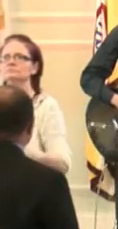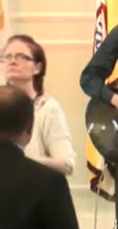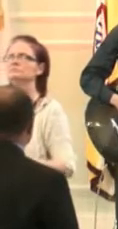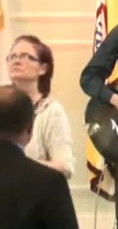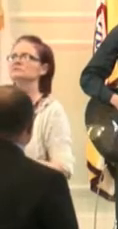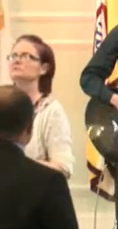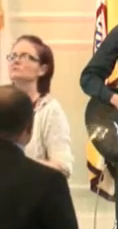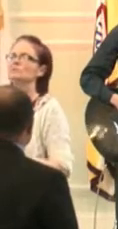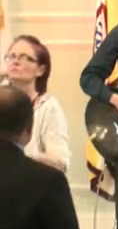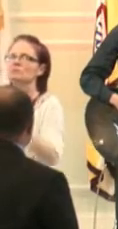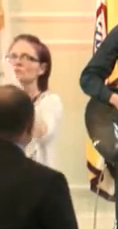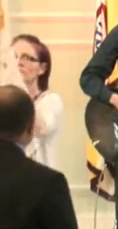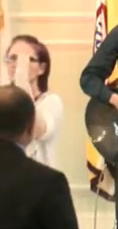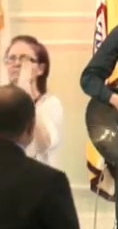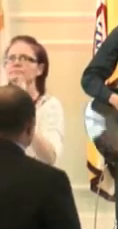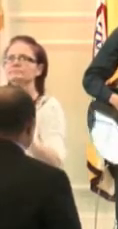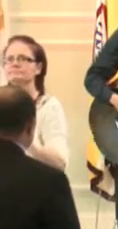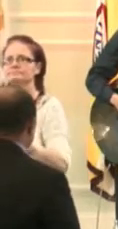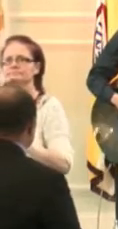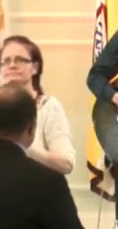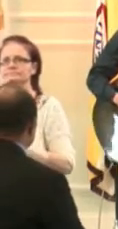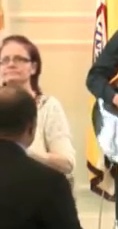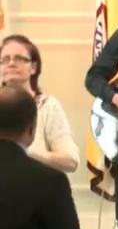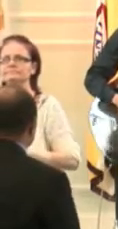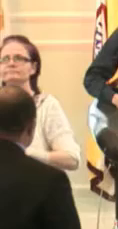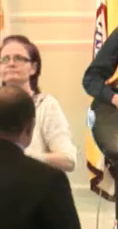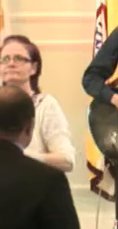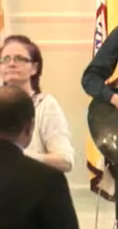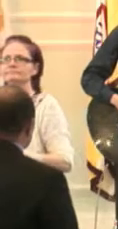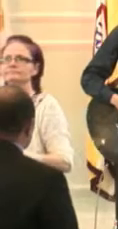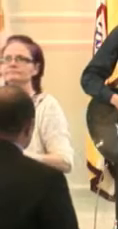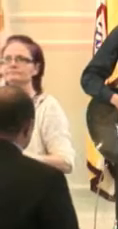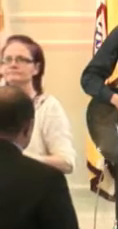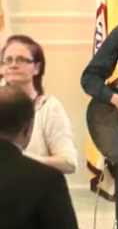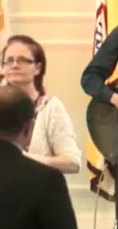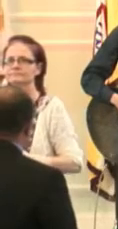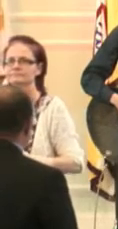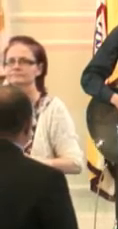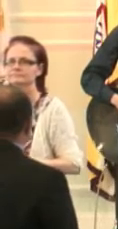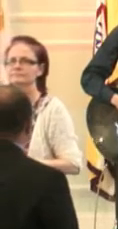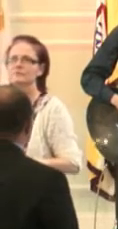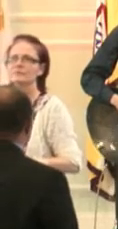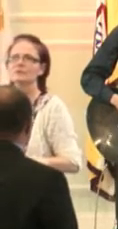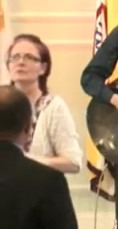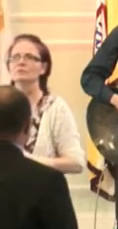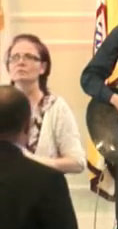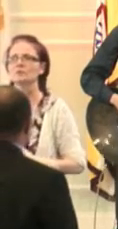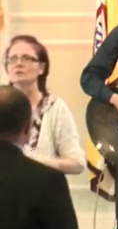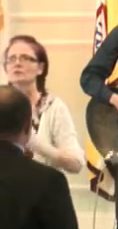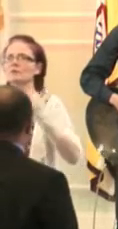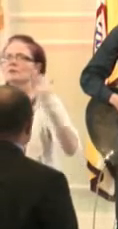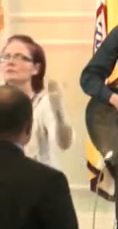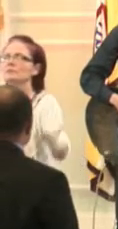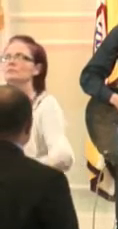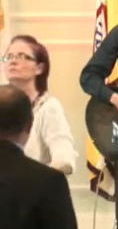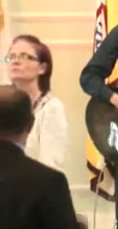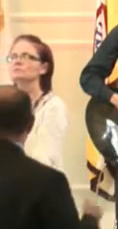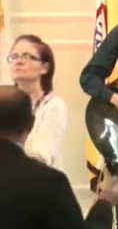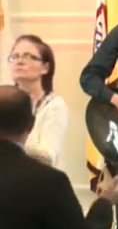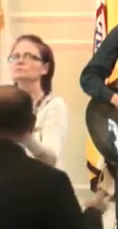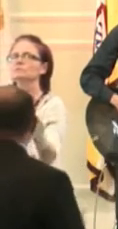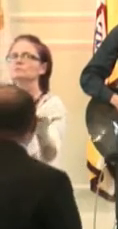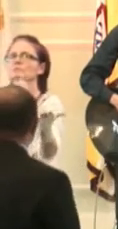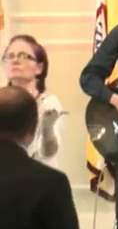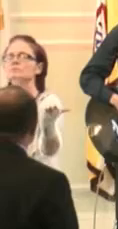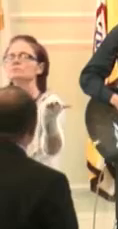This is your house, your home. We welcome you,